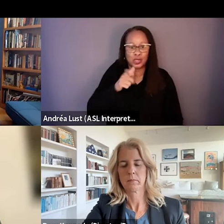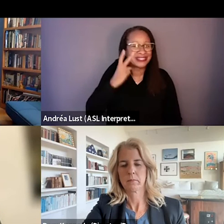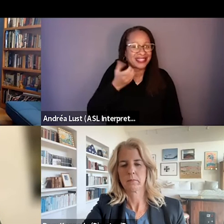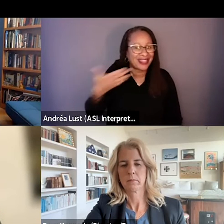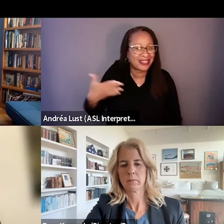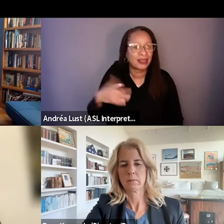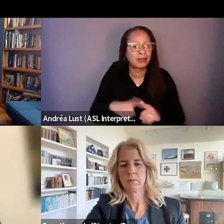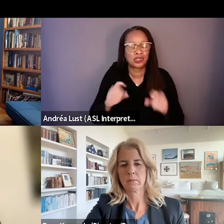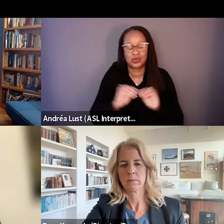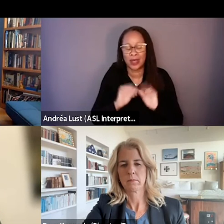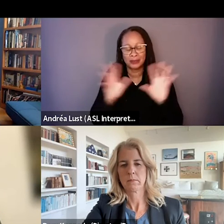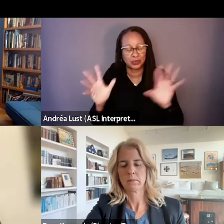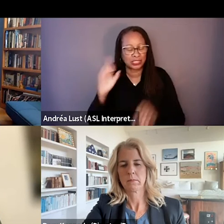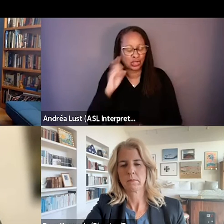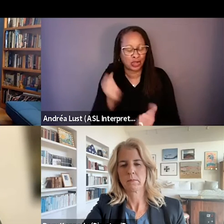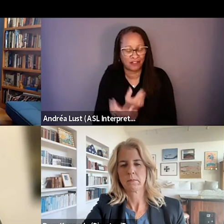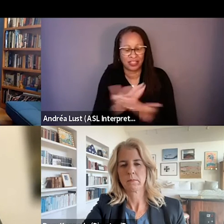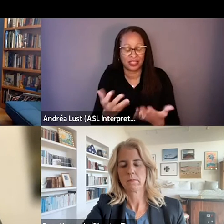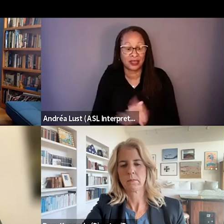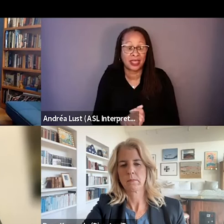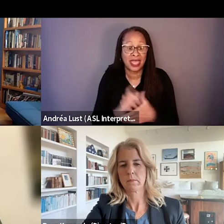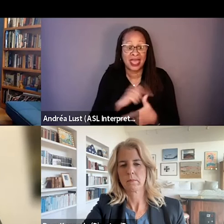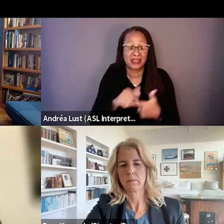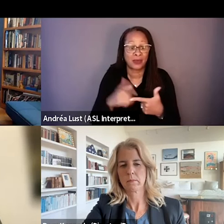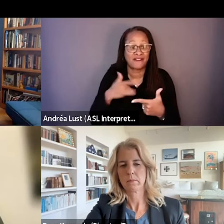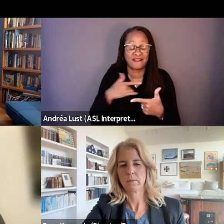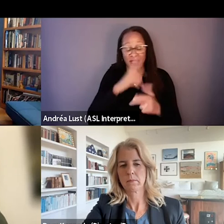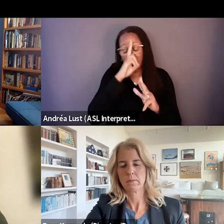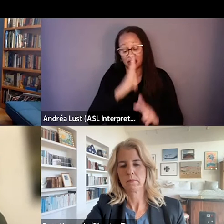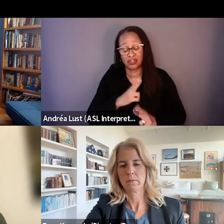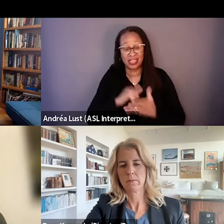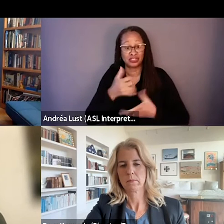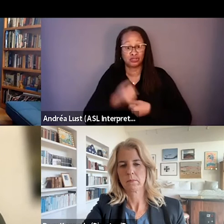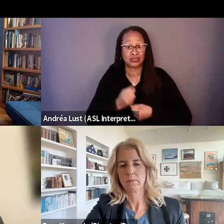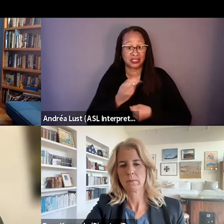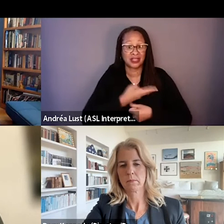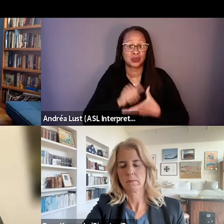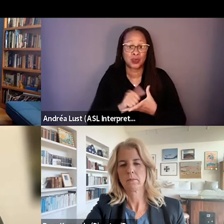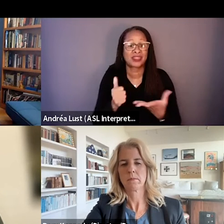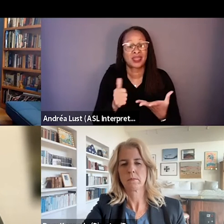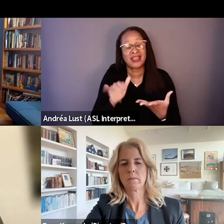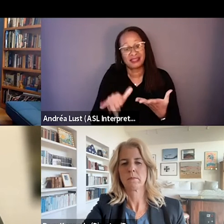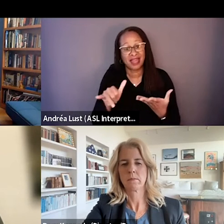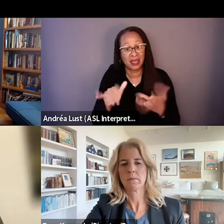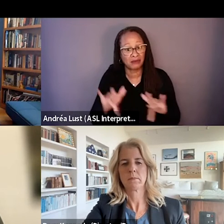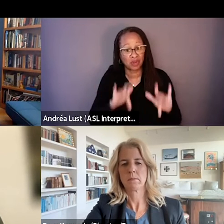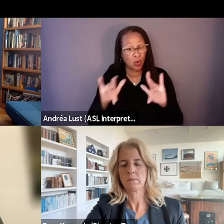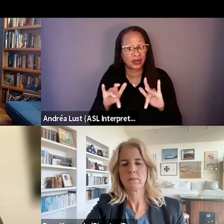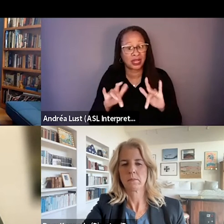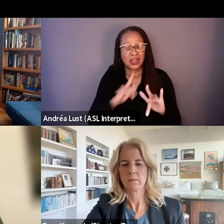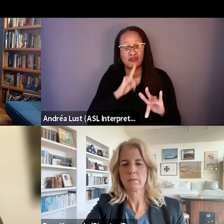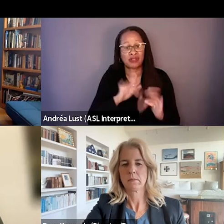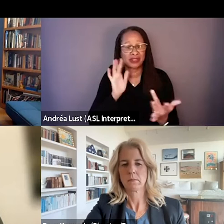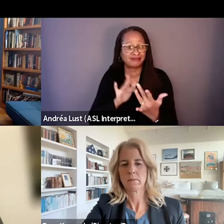but you could put the pieces together. And then we felt very honored that she trusted us with this material, and we reached out